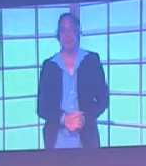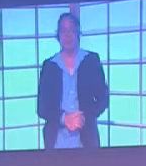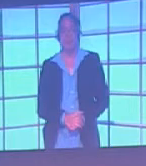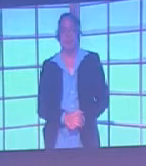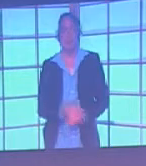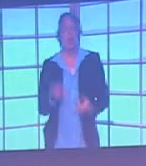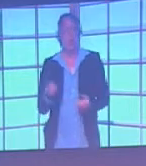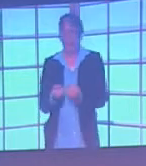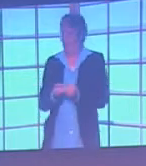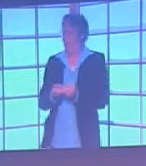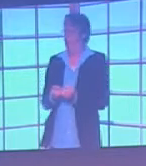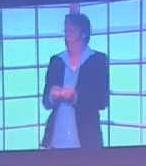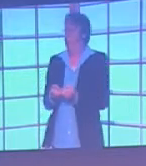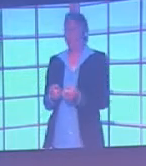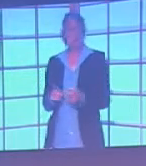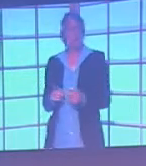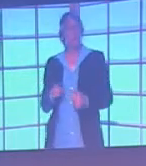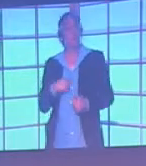most of the things we